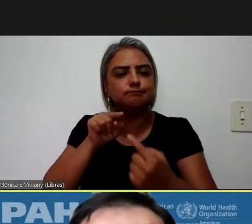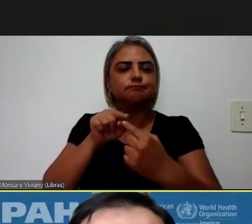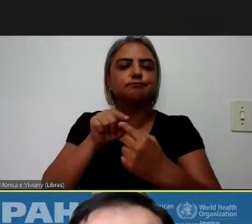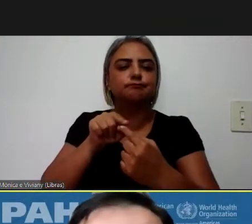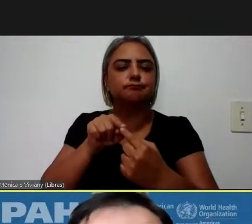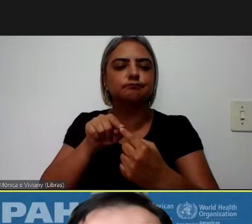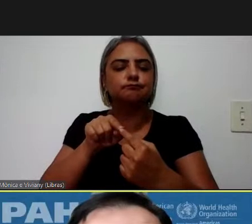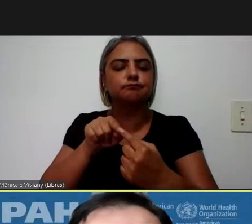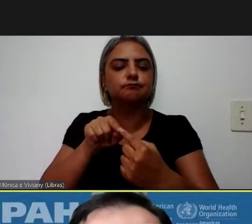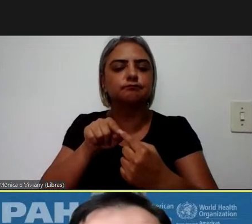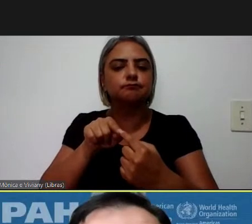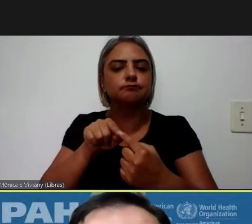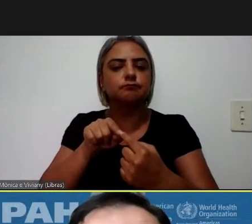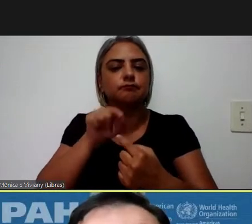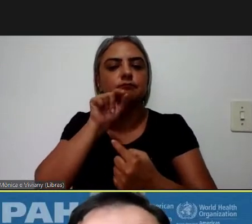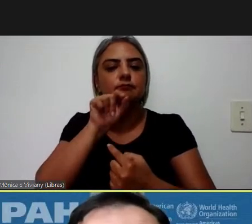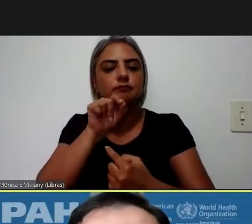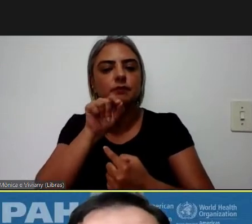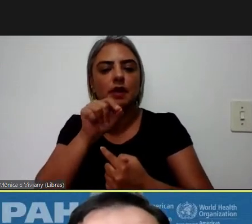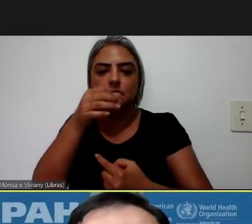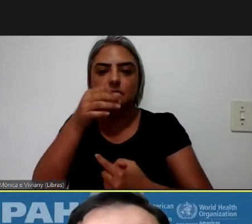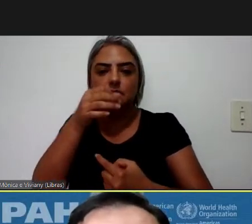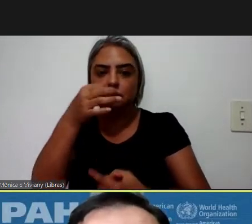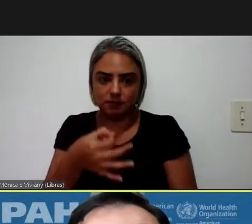accessible, available.